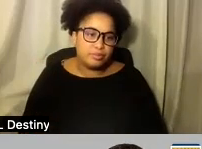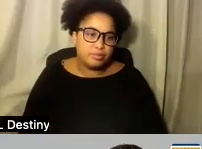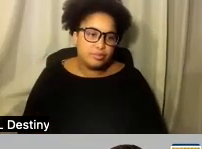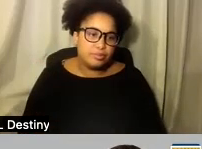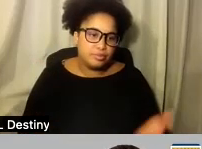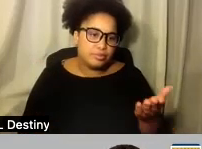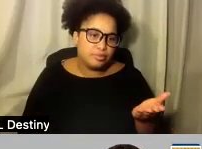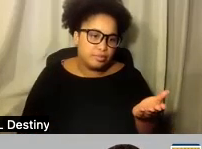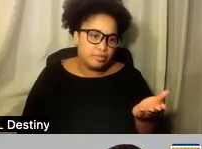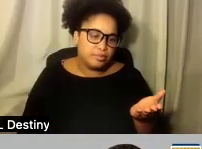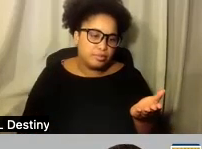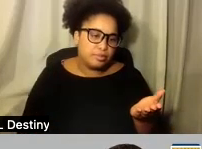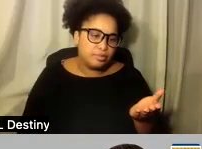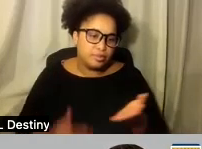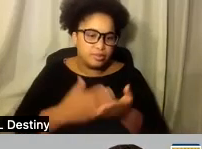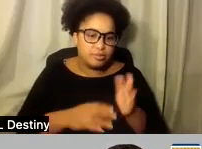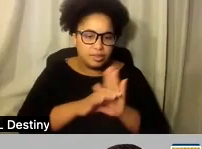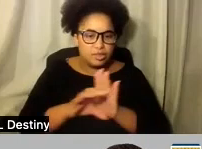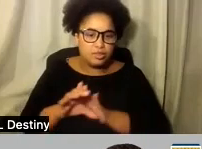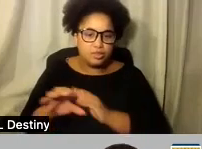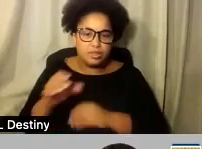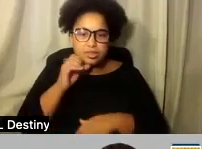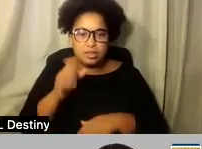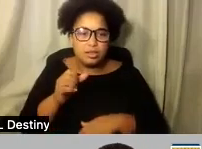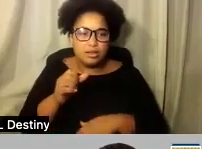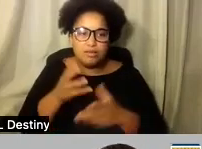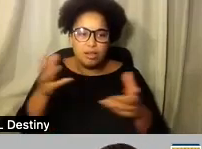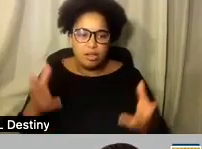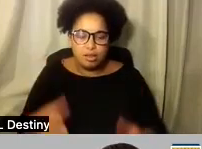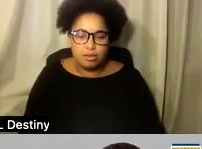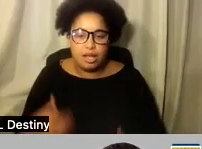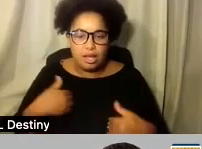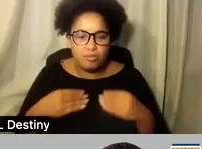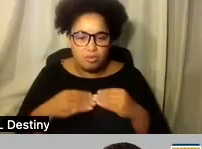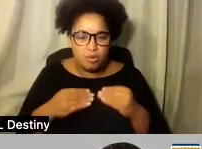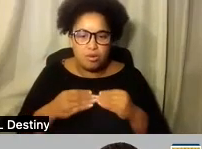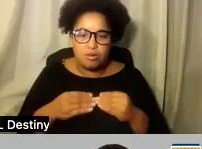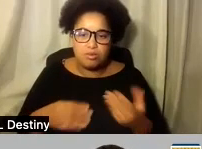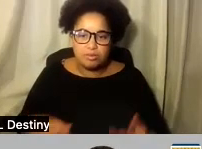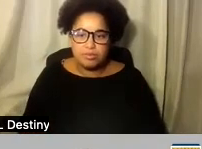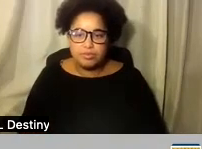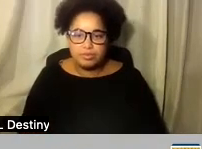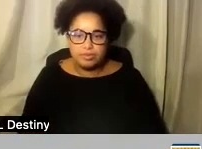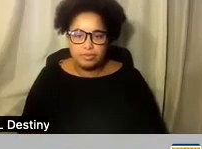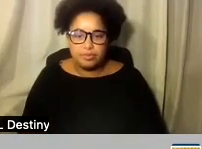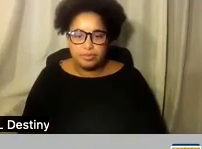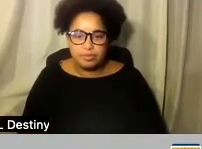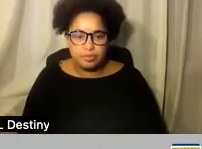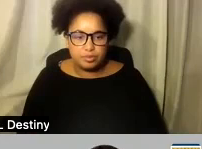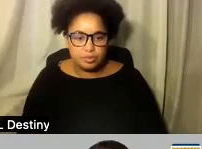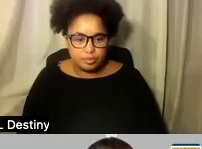important. Here's just some images, and this is not a lot. I have quite a few images here, and there's so many more to be had,